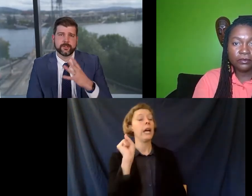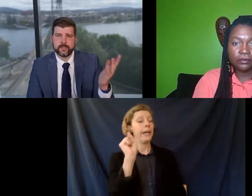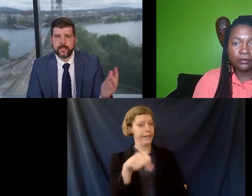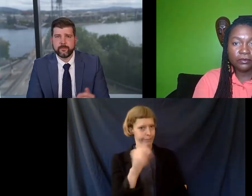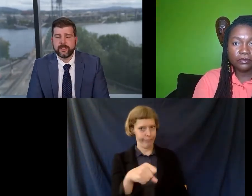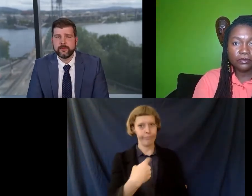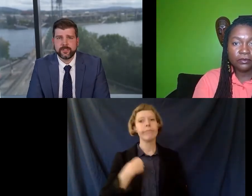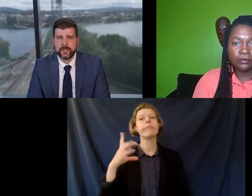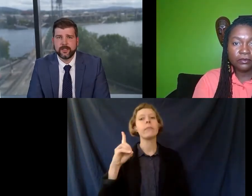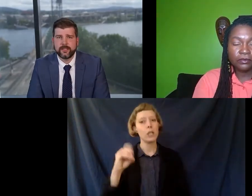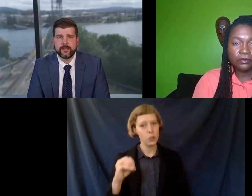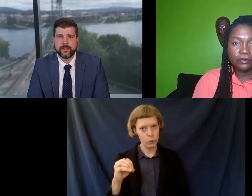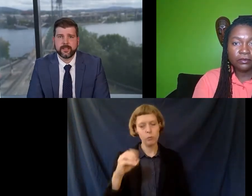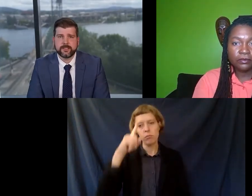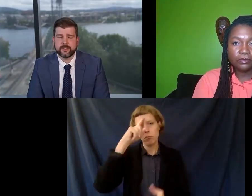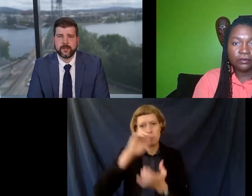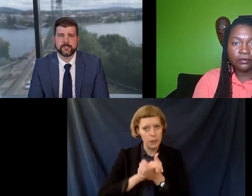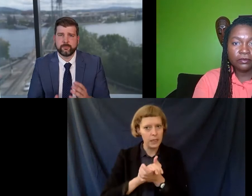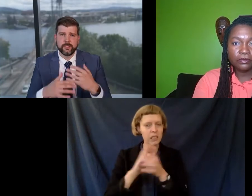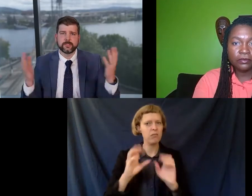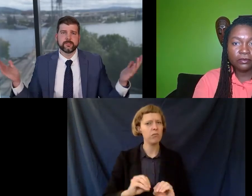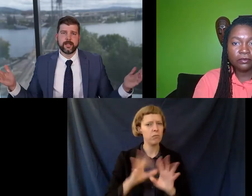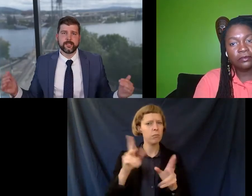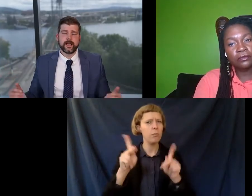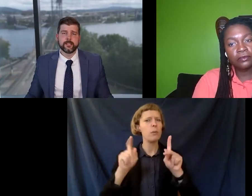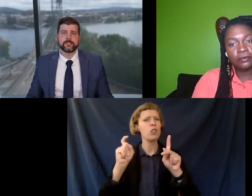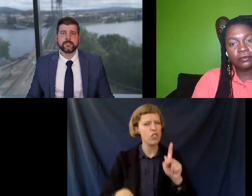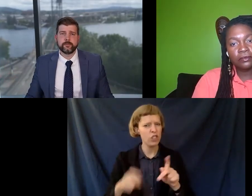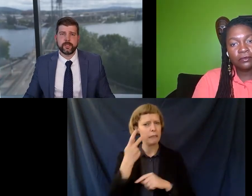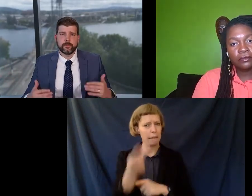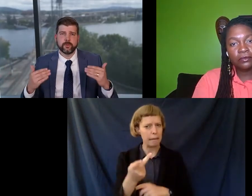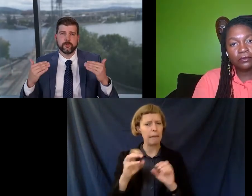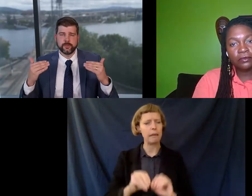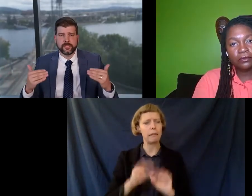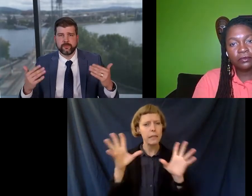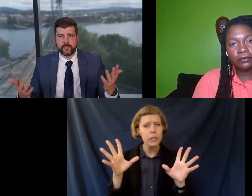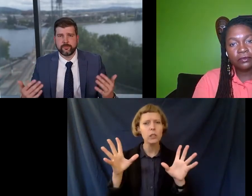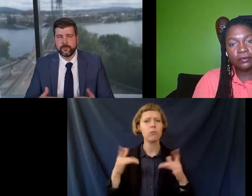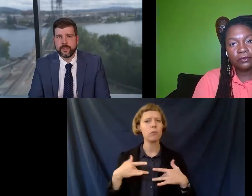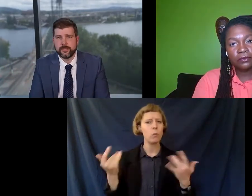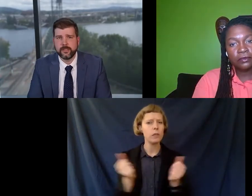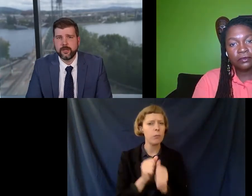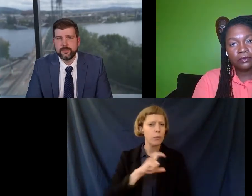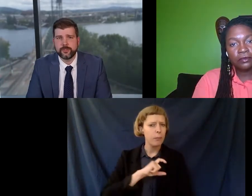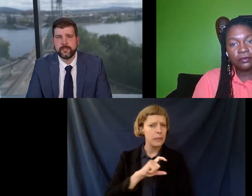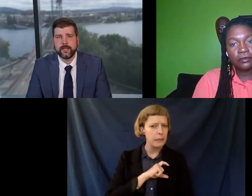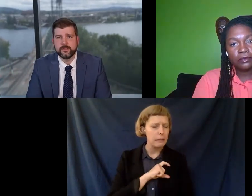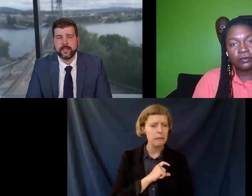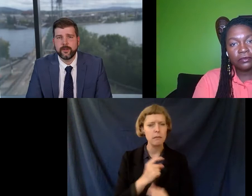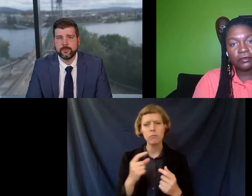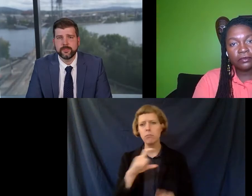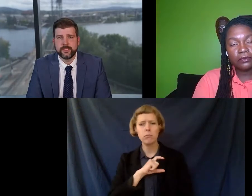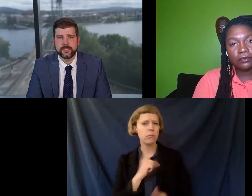that during the campaign we saw, it cuts across political ideology. People believe that if you break the law, you should be